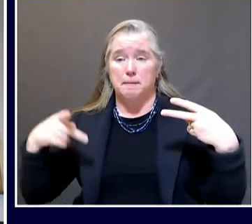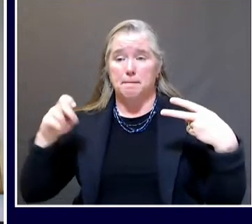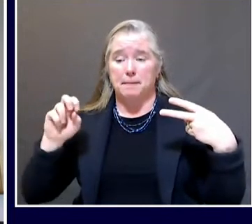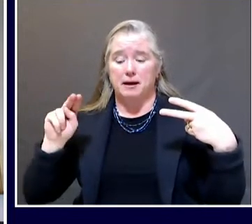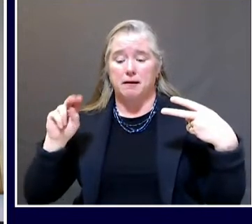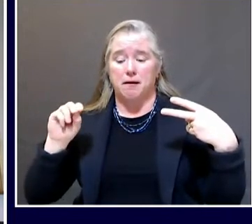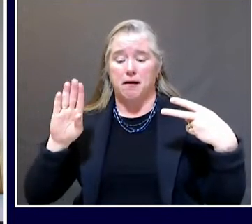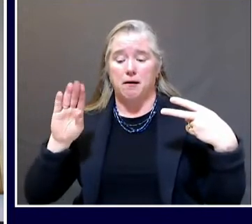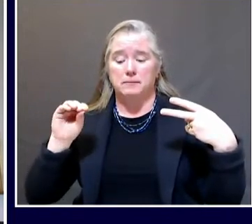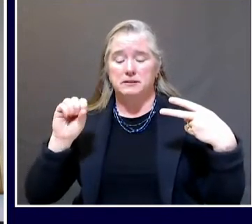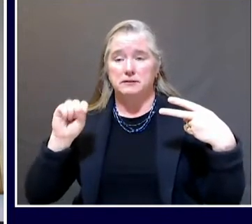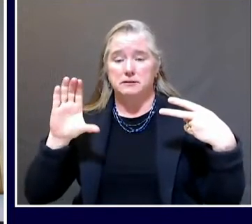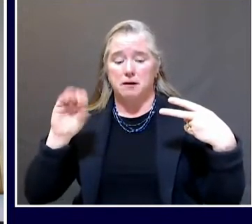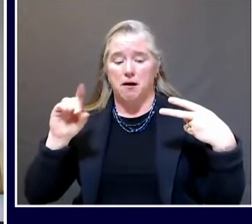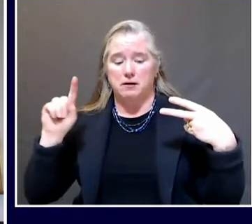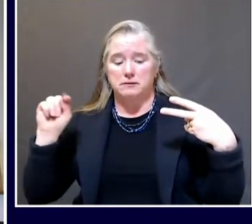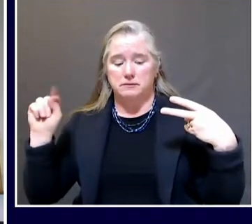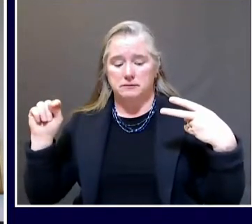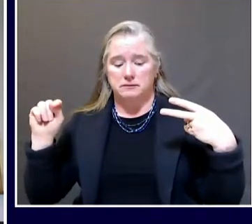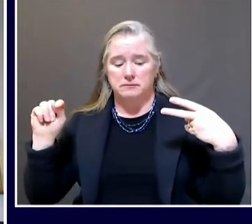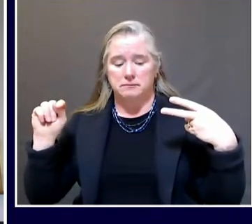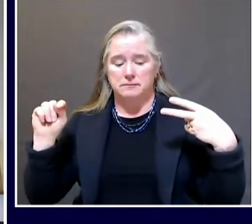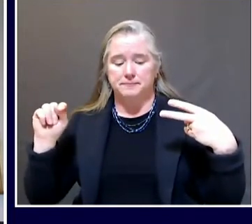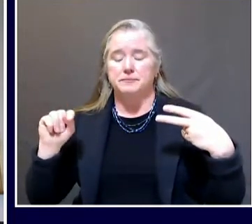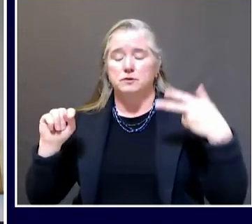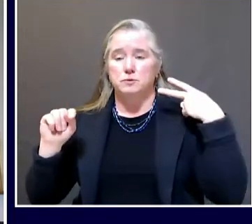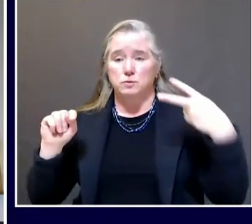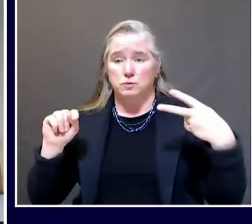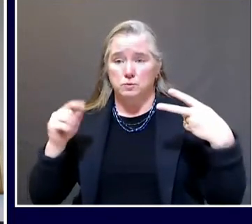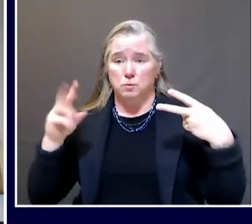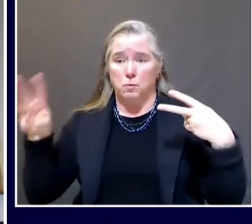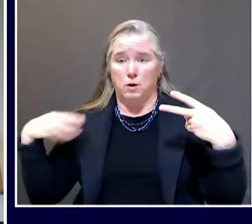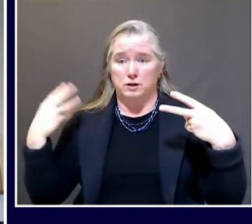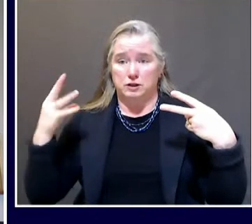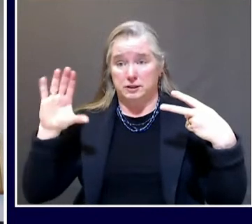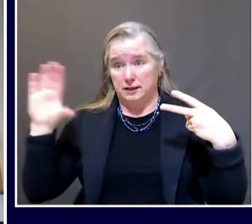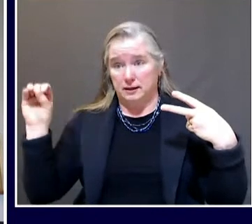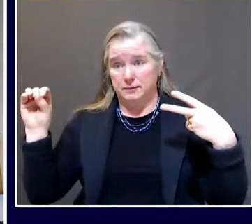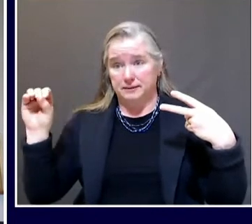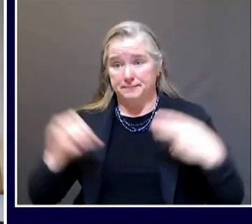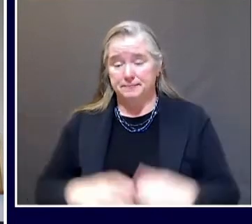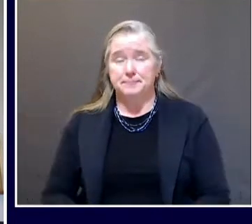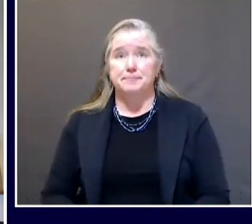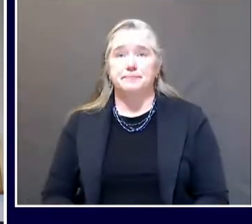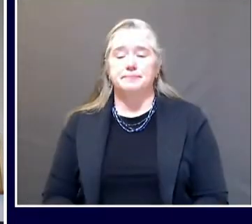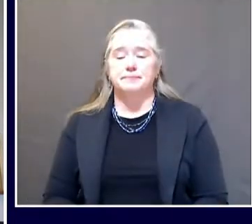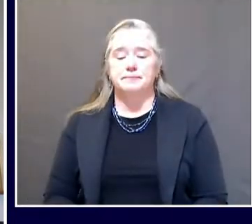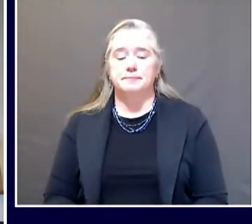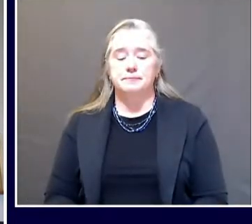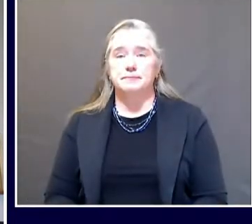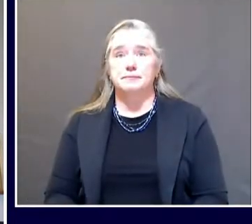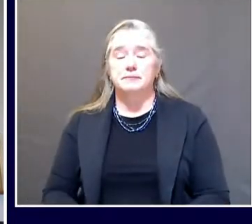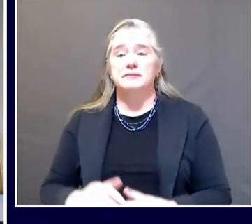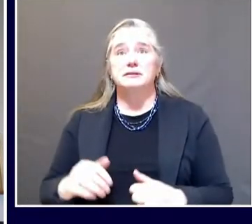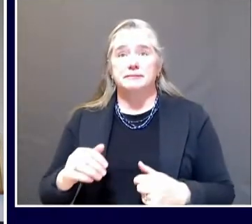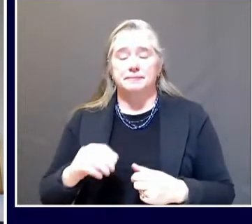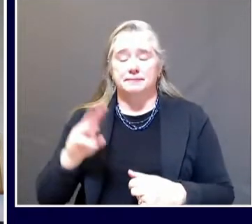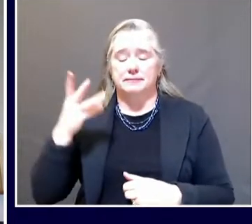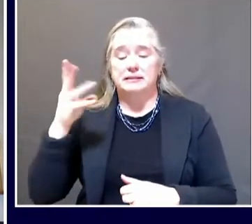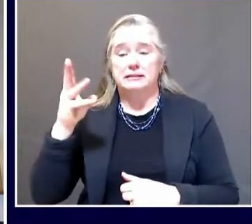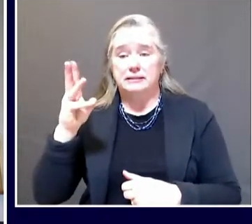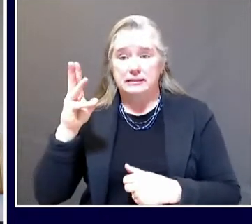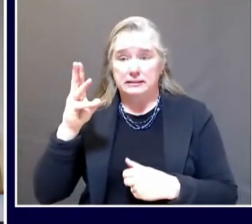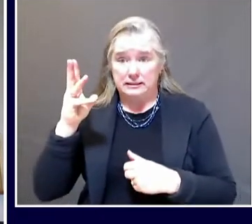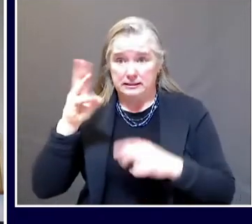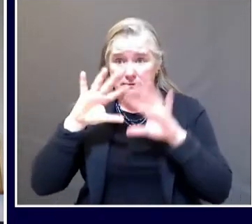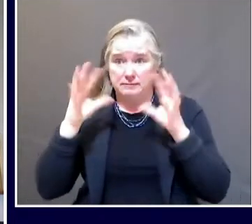Penobscot County, and 2 residents from Washington County. 13 of the people who died were women and 3 were